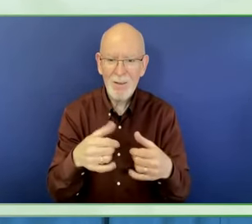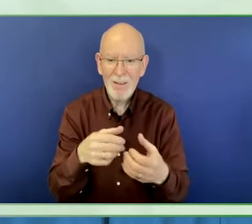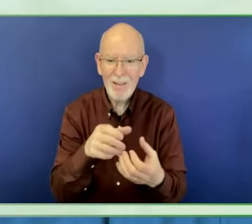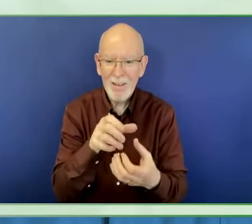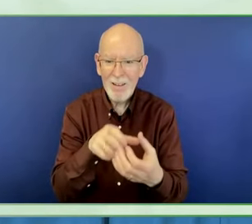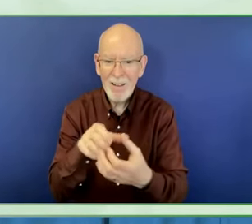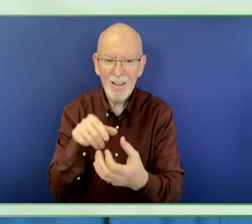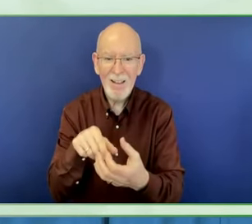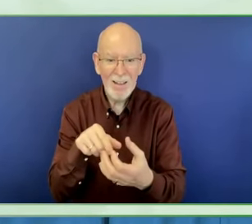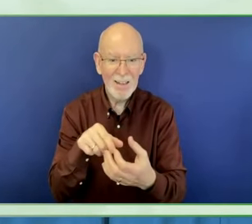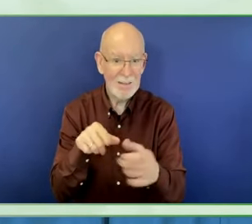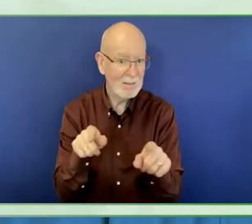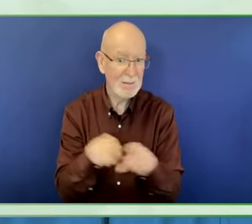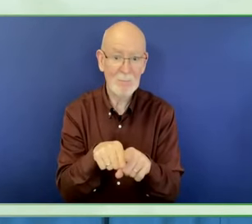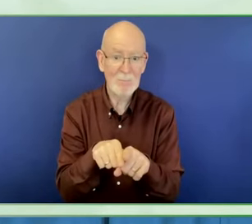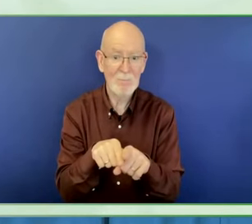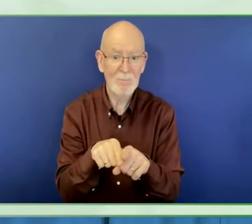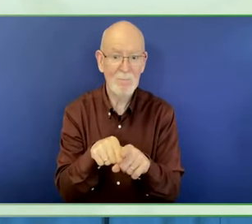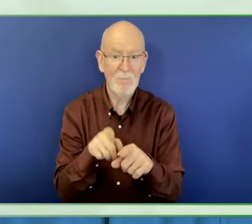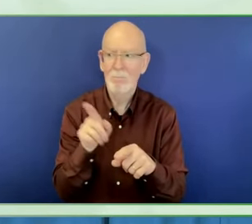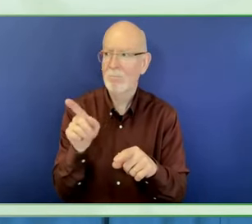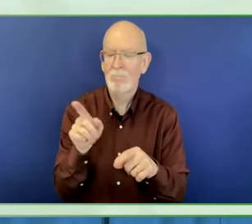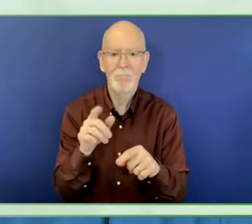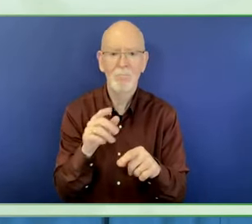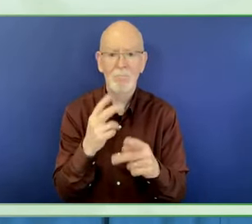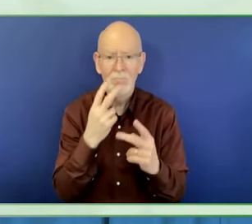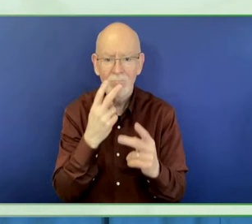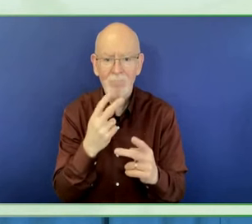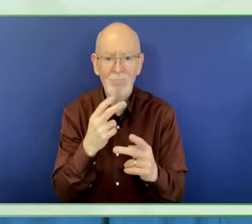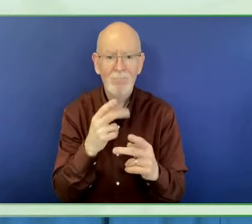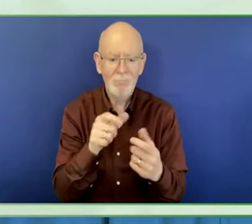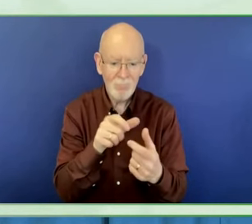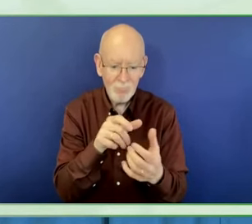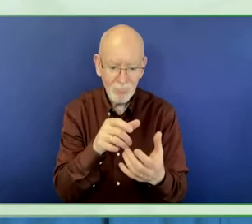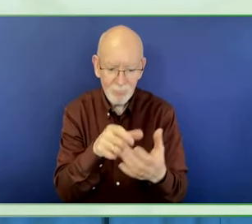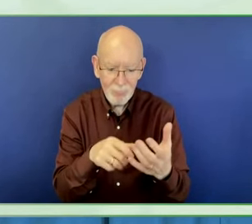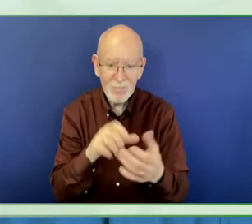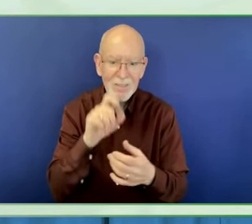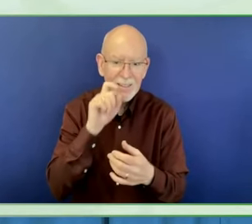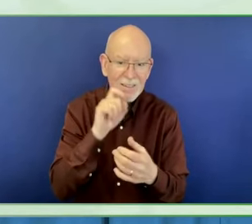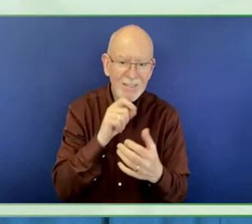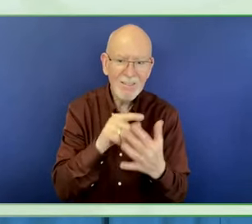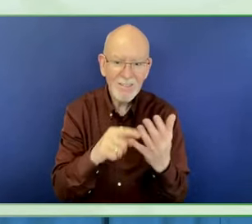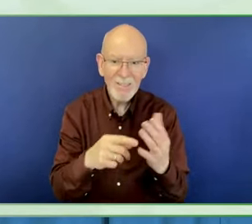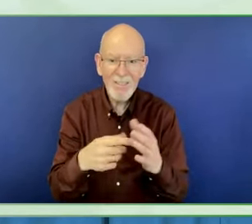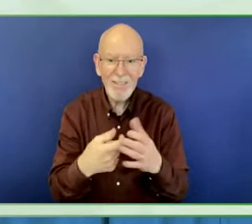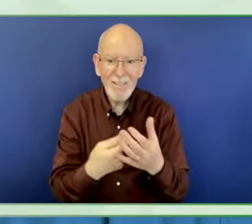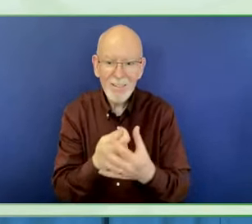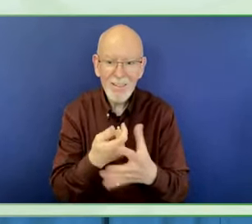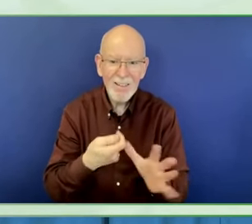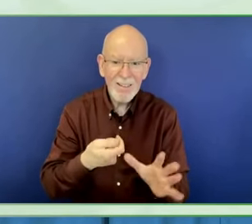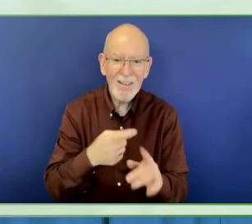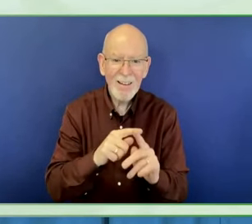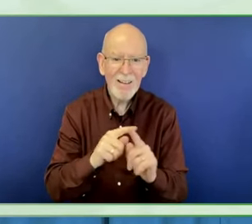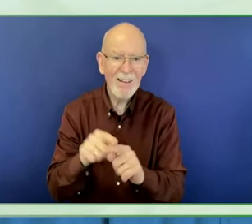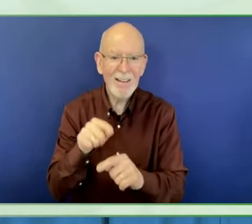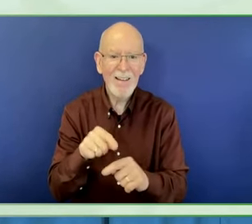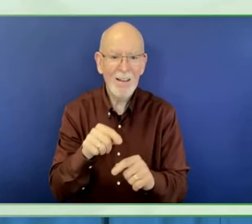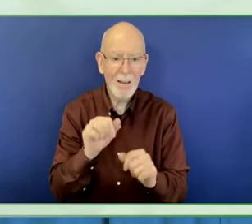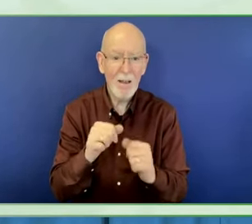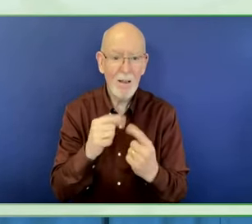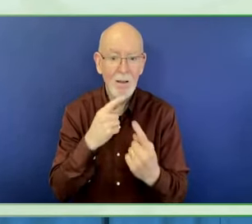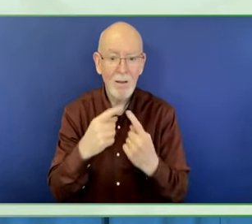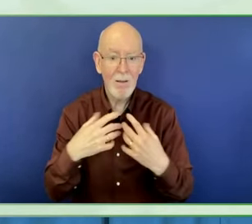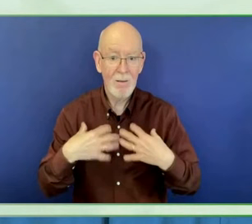seen how popular Rihanna got in recent months. But before turning back to our lovely moderators, I wanted to highlight two